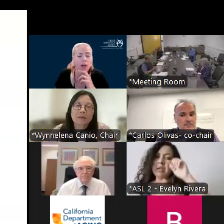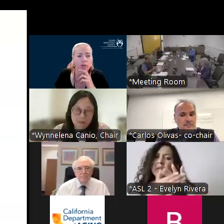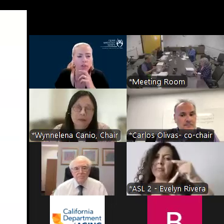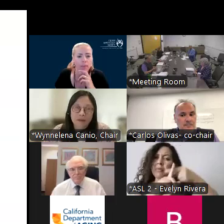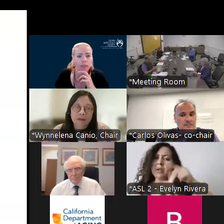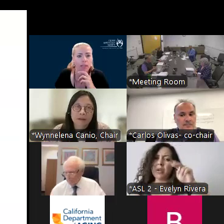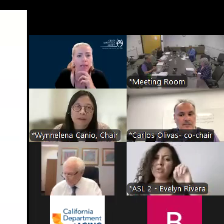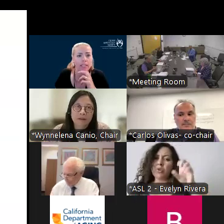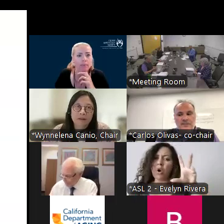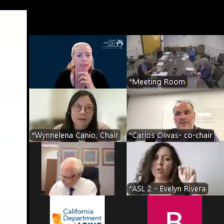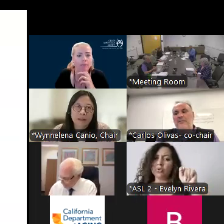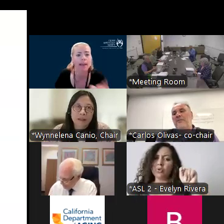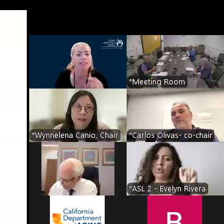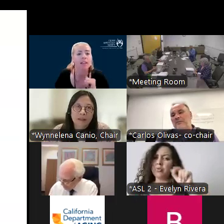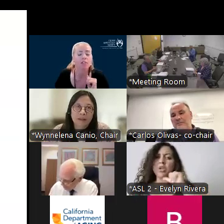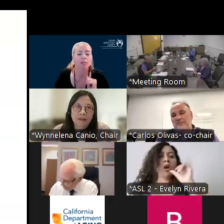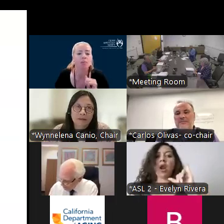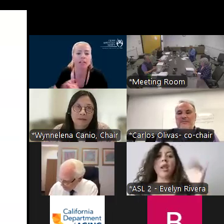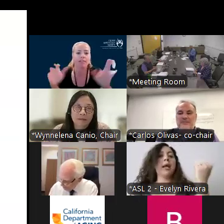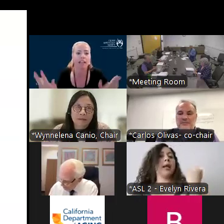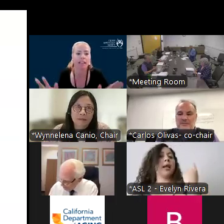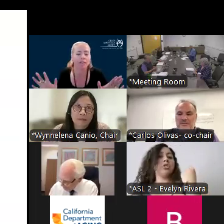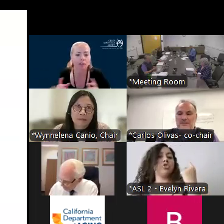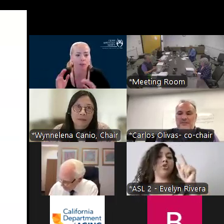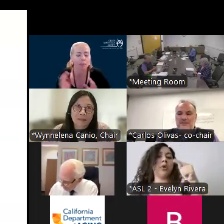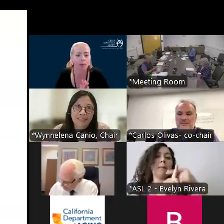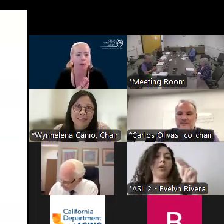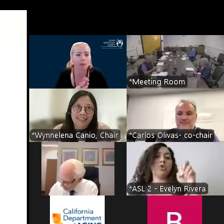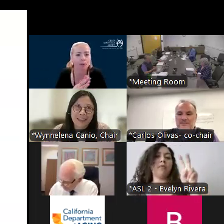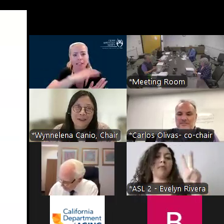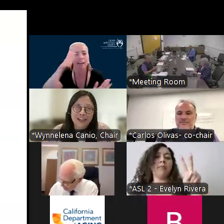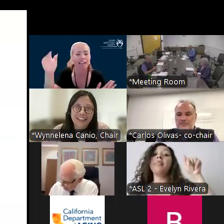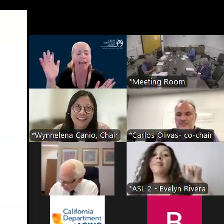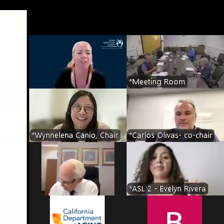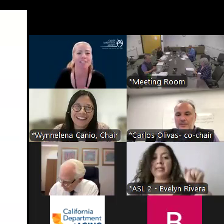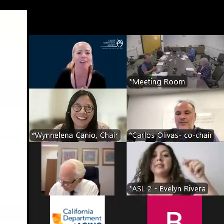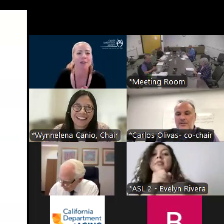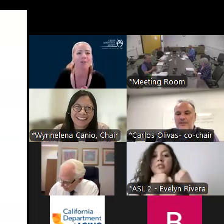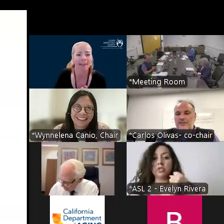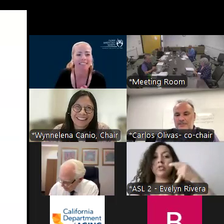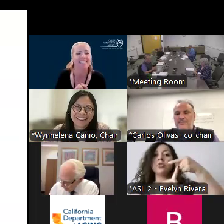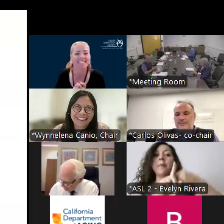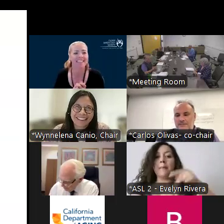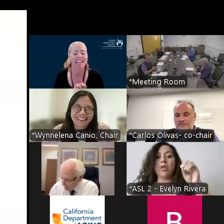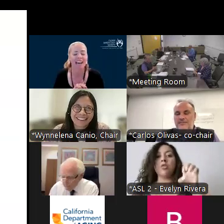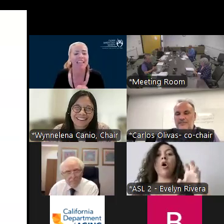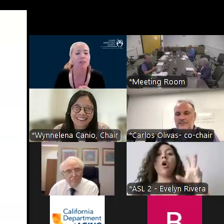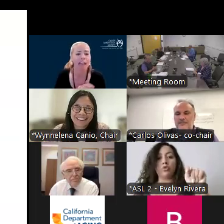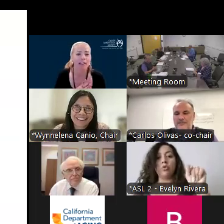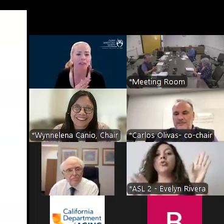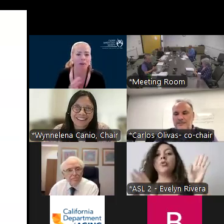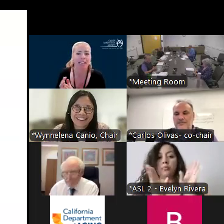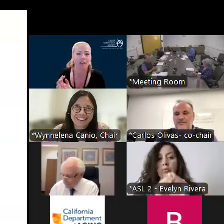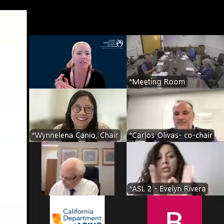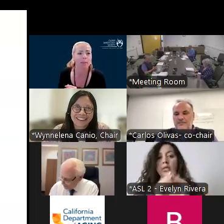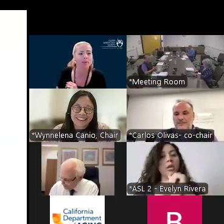timeframe, not a November like it has been in the past. So just wanted to flag that for the group. Thank you, Jackie. Kind of calendars out those months. So Thank Jackie, you,